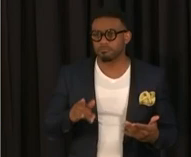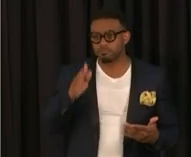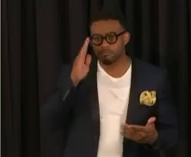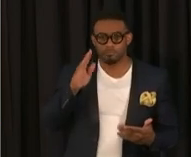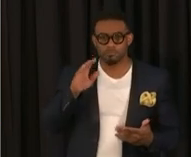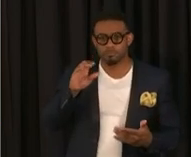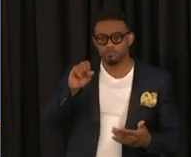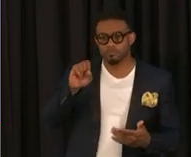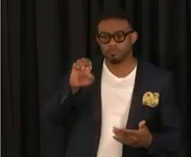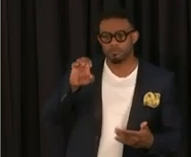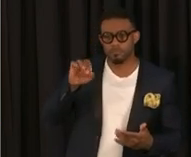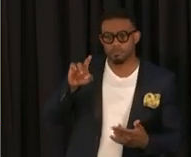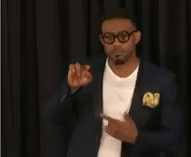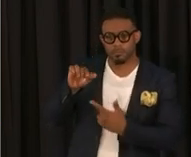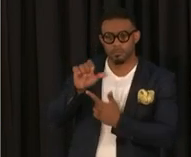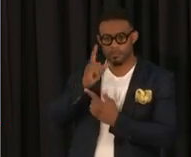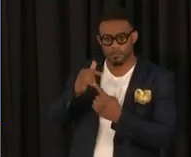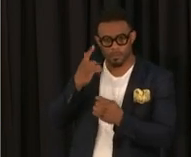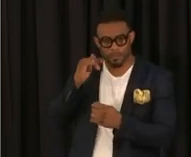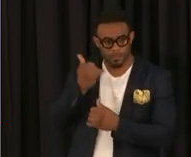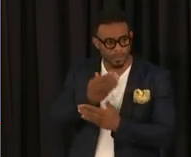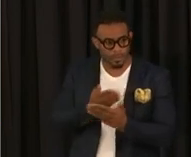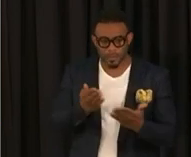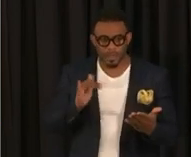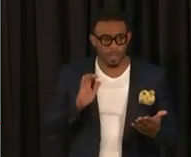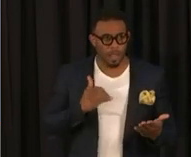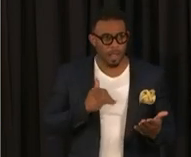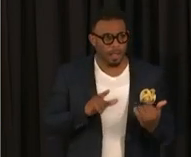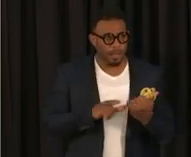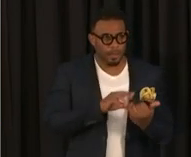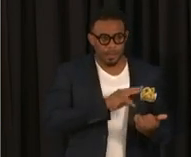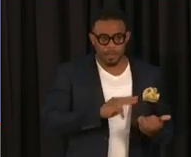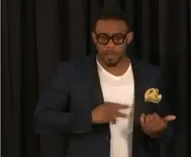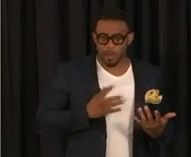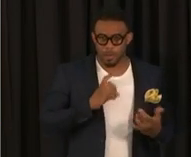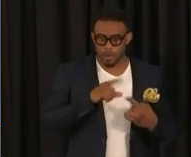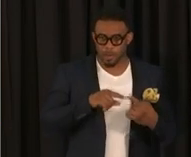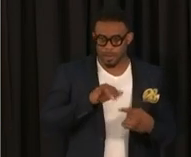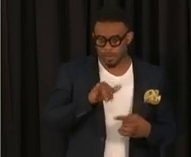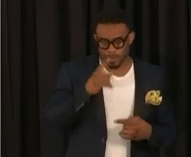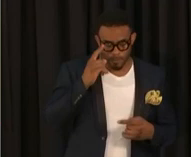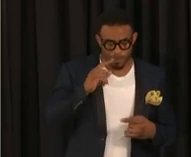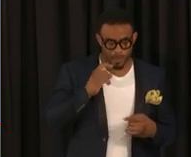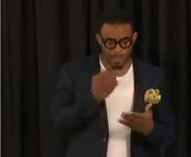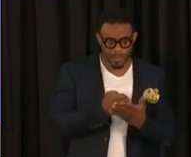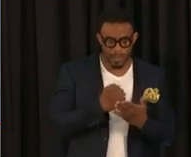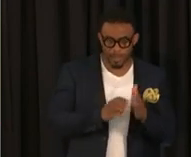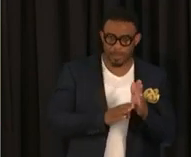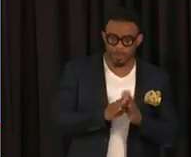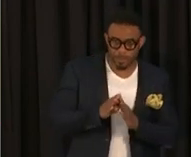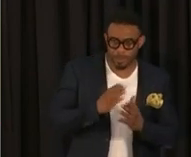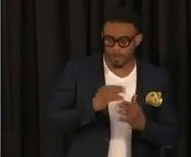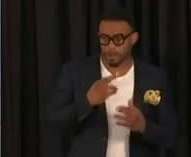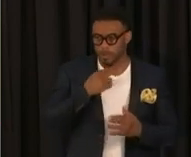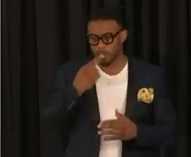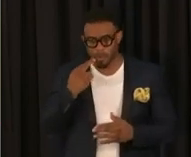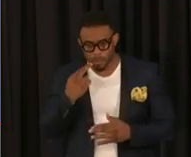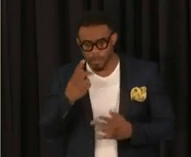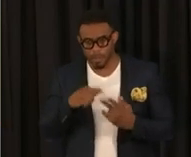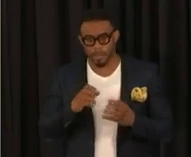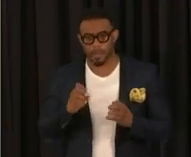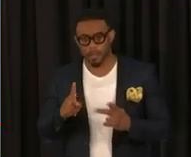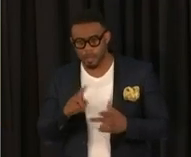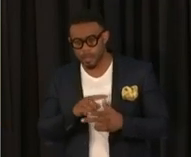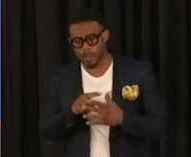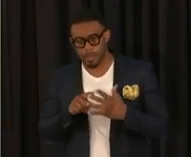know, the cicadas are coming. And I don't know if there's anything that our Deputy Mayor wants to talk about that in terms of economic development and our restaurants